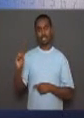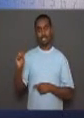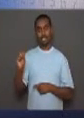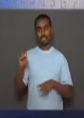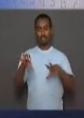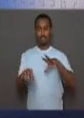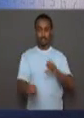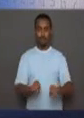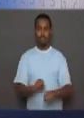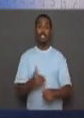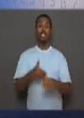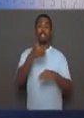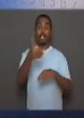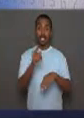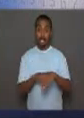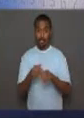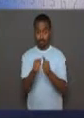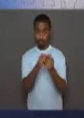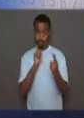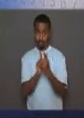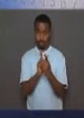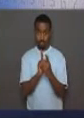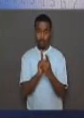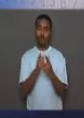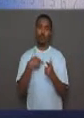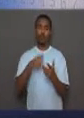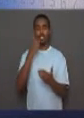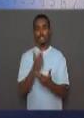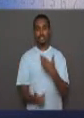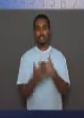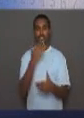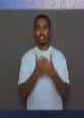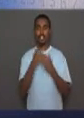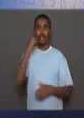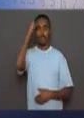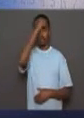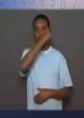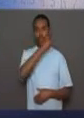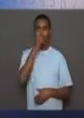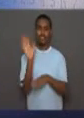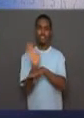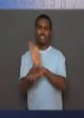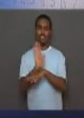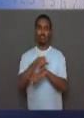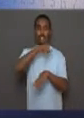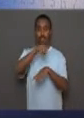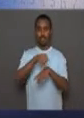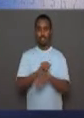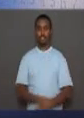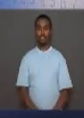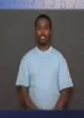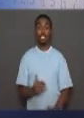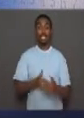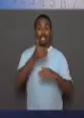colony. The next time we are together, we will discuss the Ethiopian film